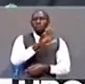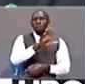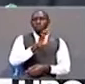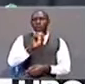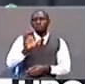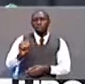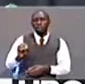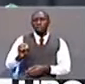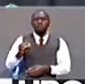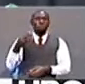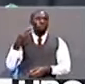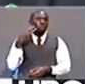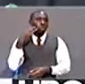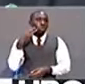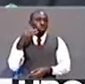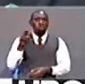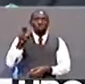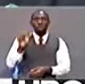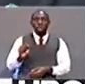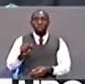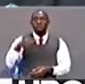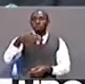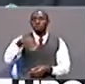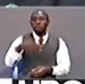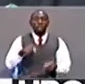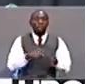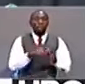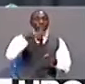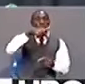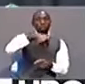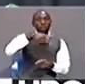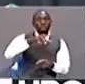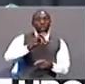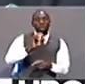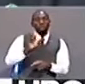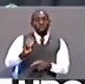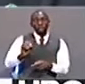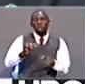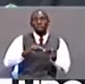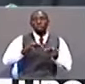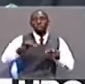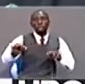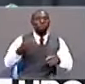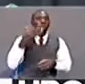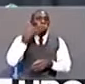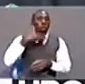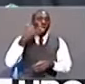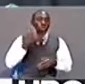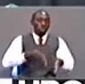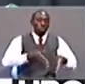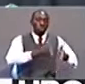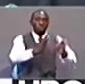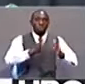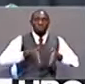$500 million, and also 700 kilometers of oil roads, which are costing around